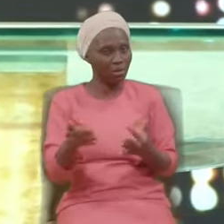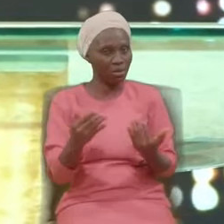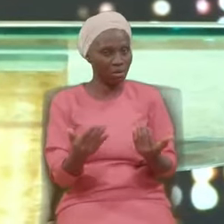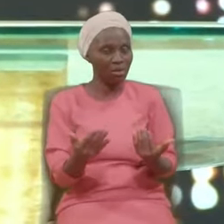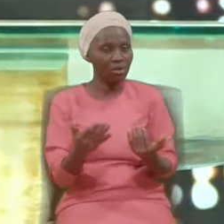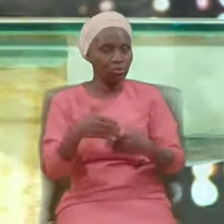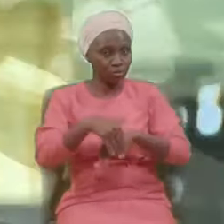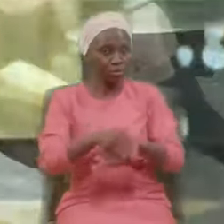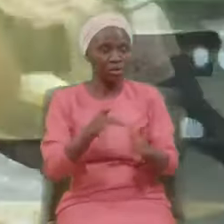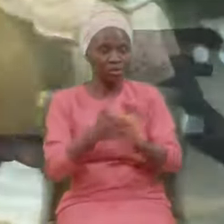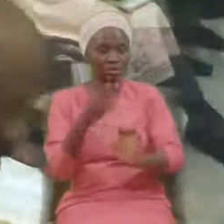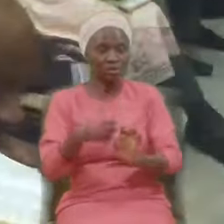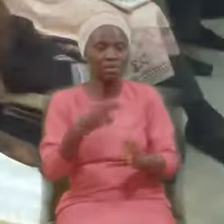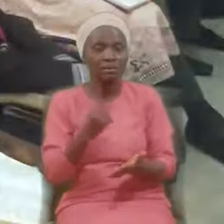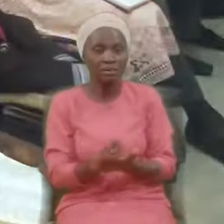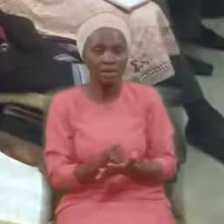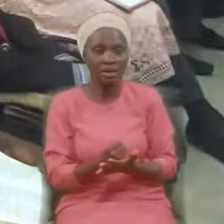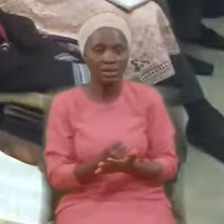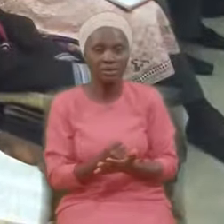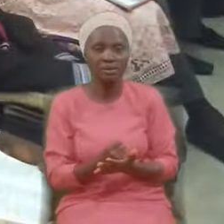in Jesus' name.